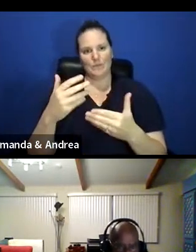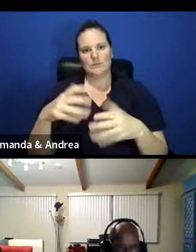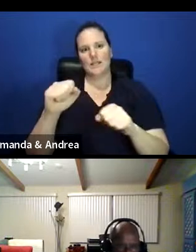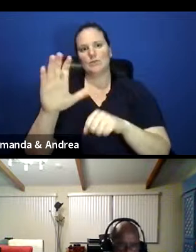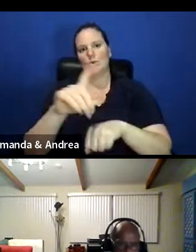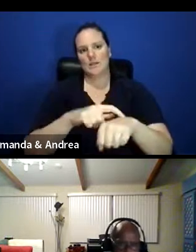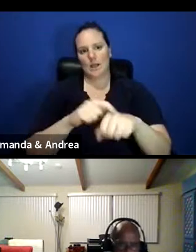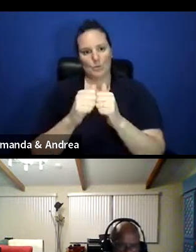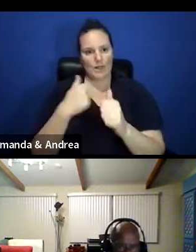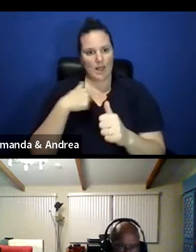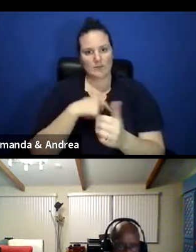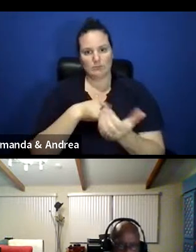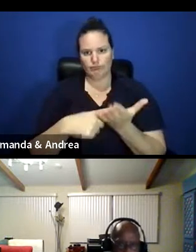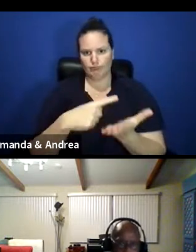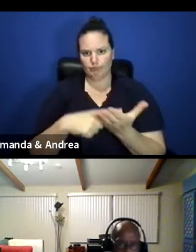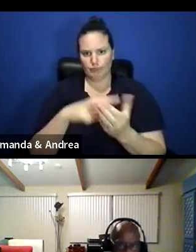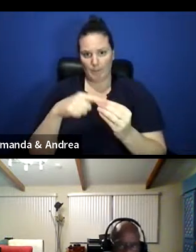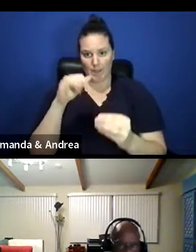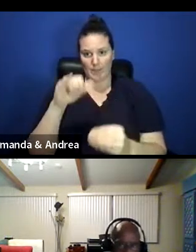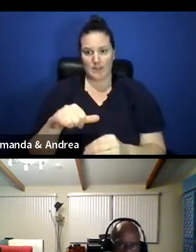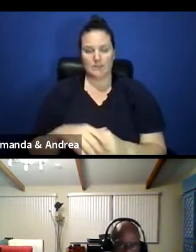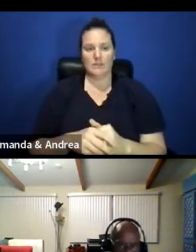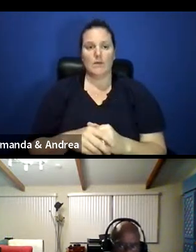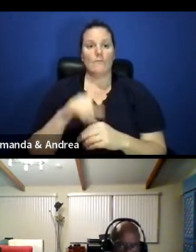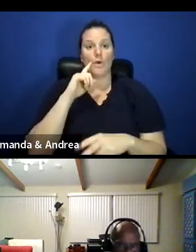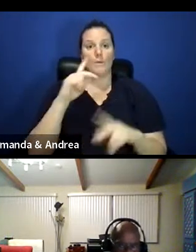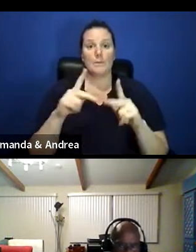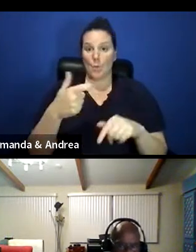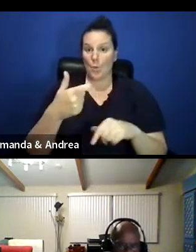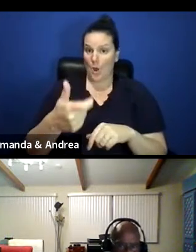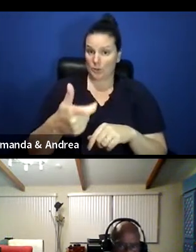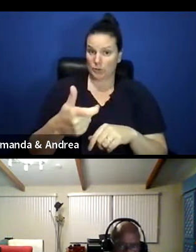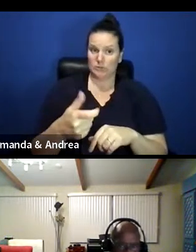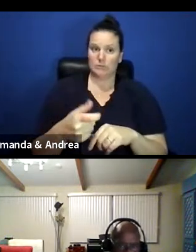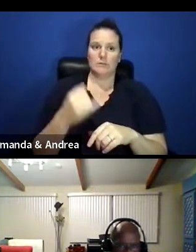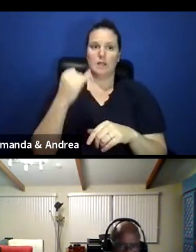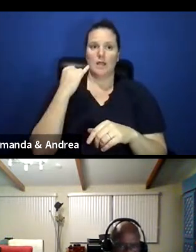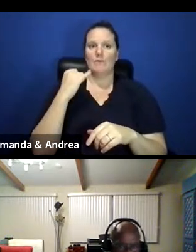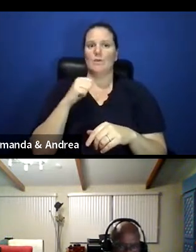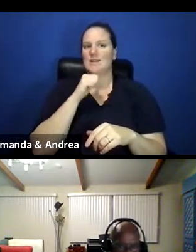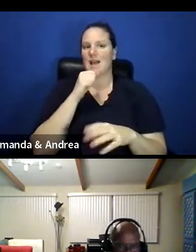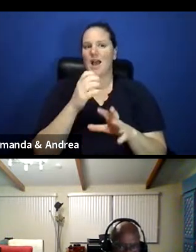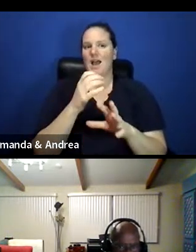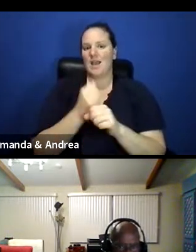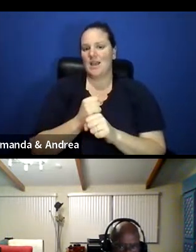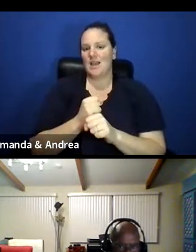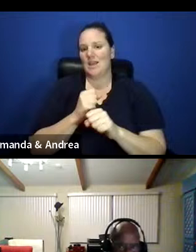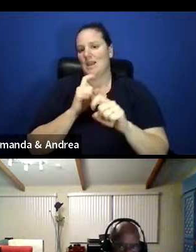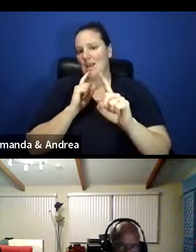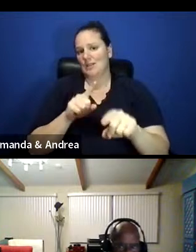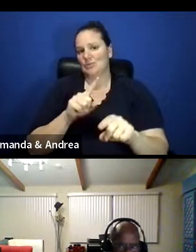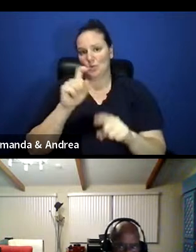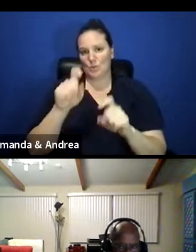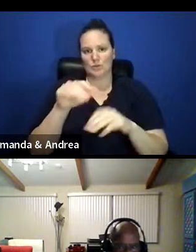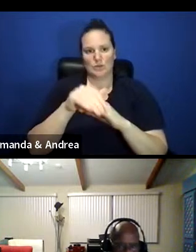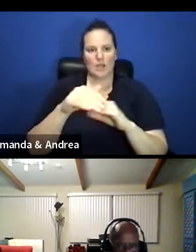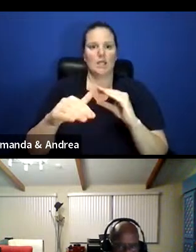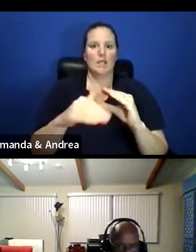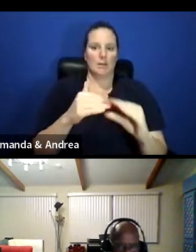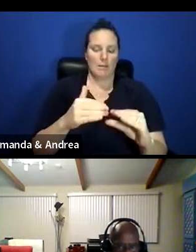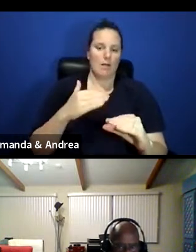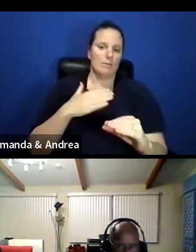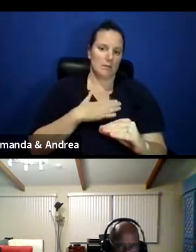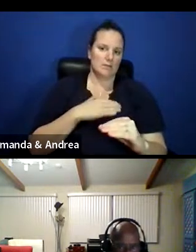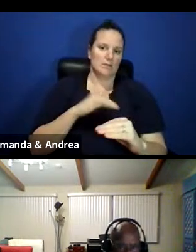time with us on this. For folks who are watching, if we did not get to your question tonight, please email us